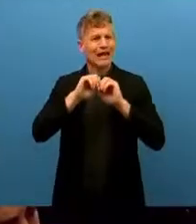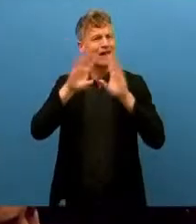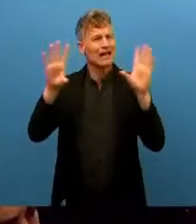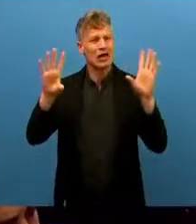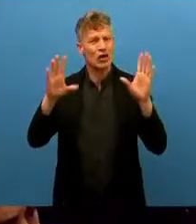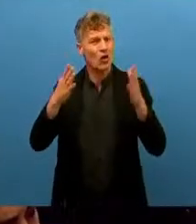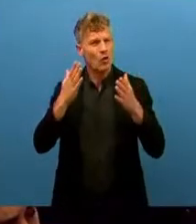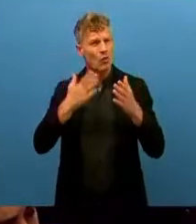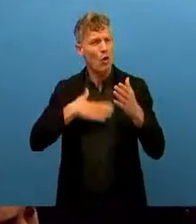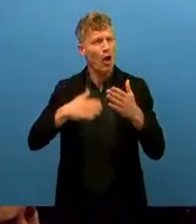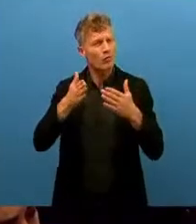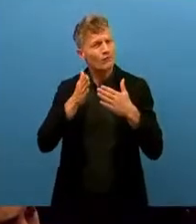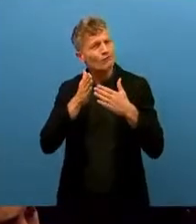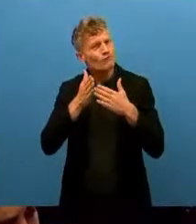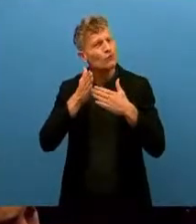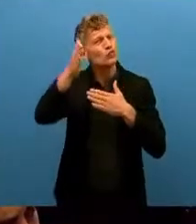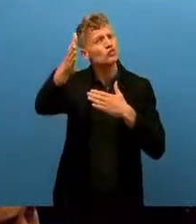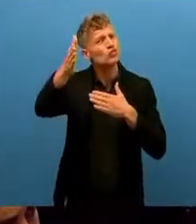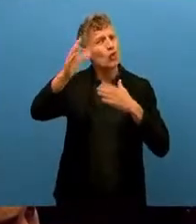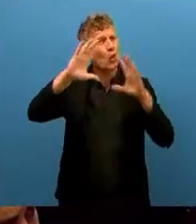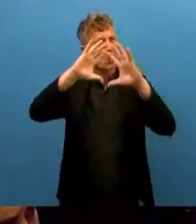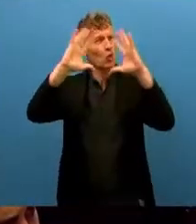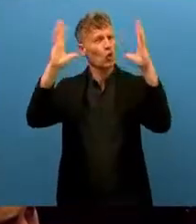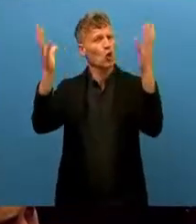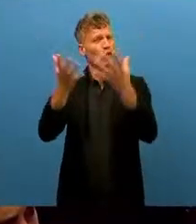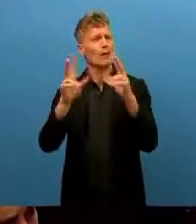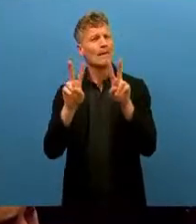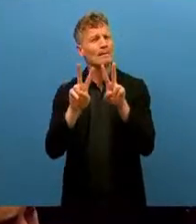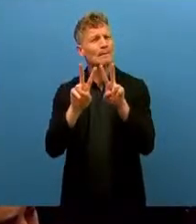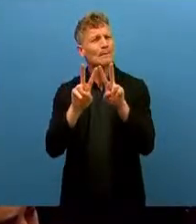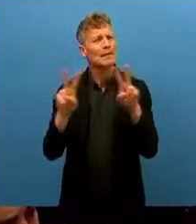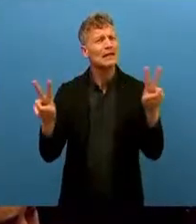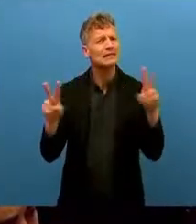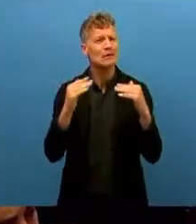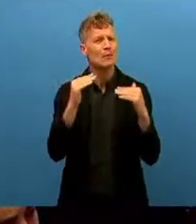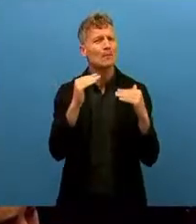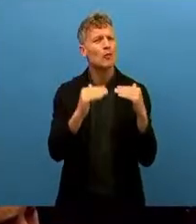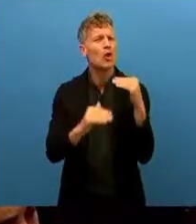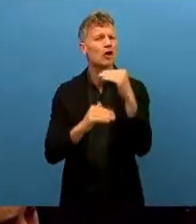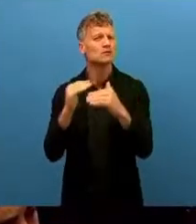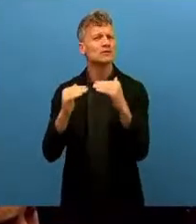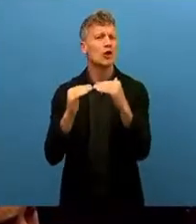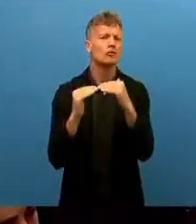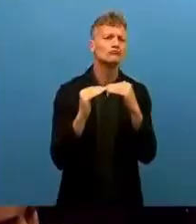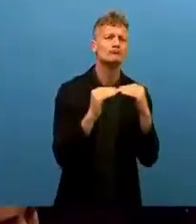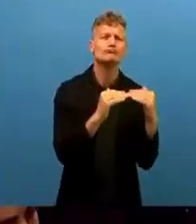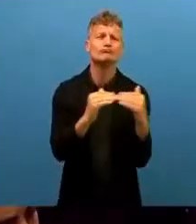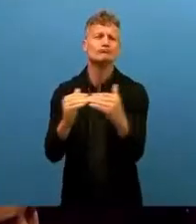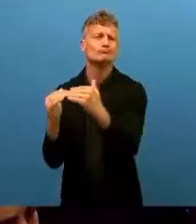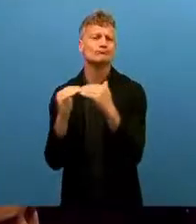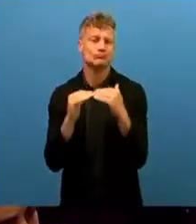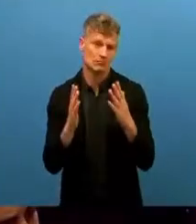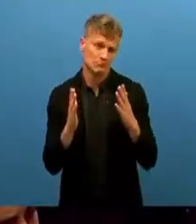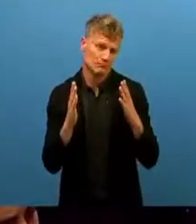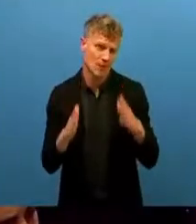sustainable world, which is at the core of the UN's mandate, cannot be achieved without the full and meaningful